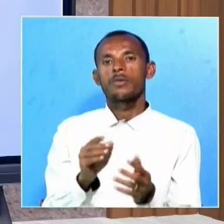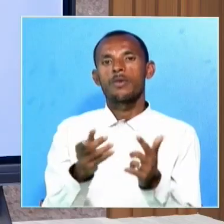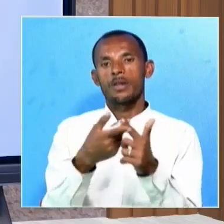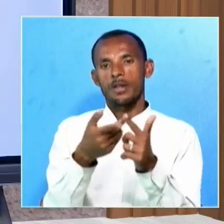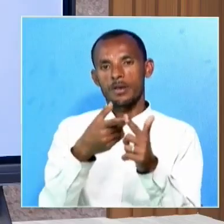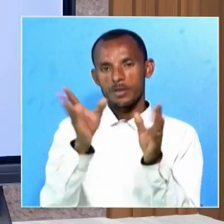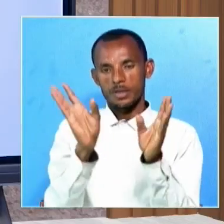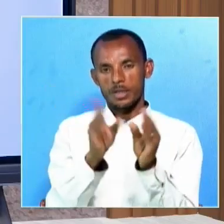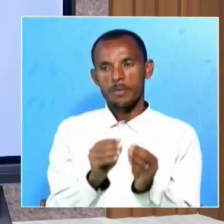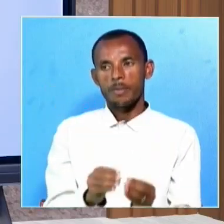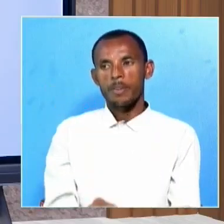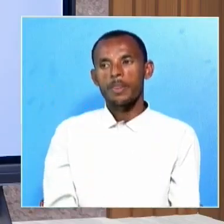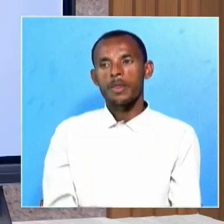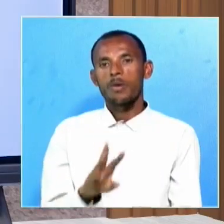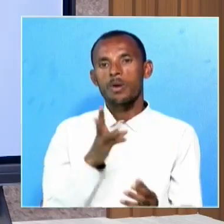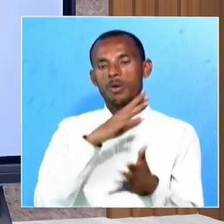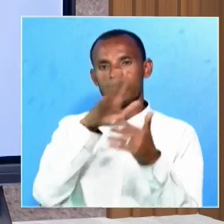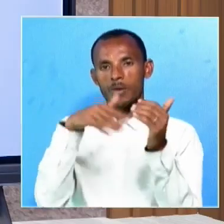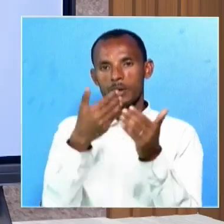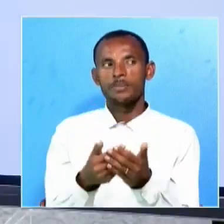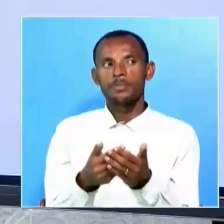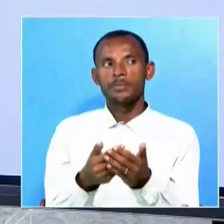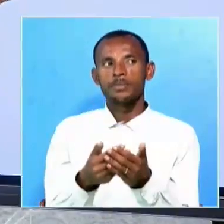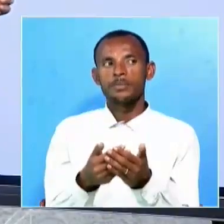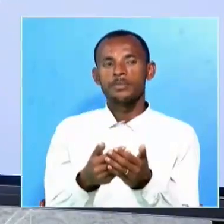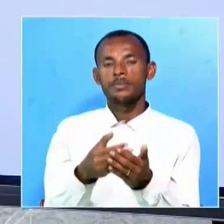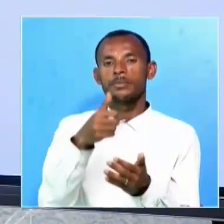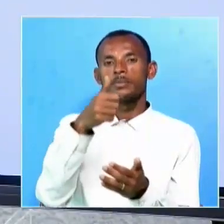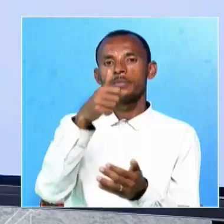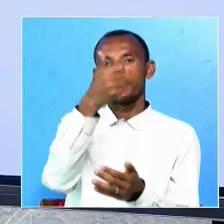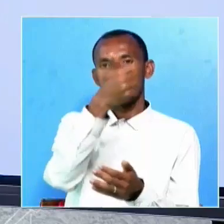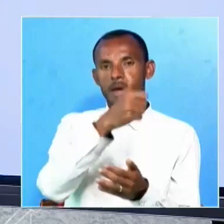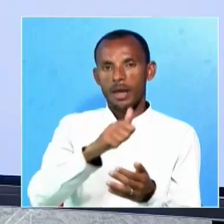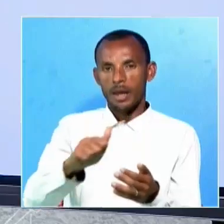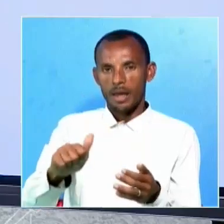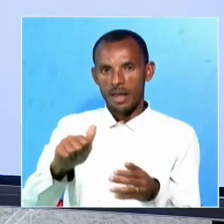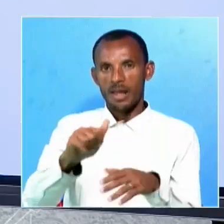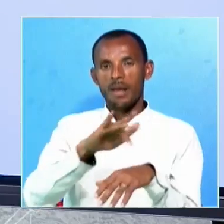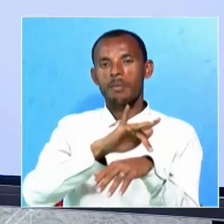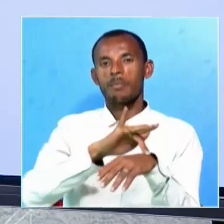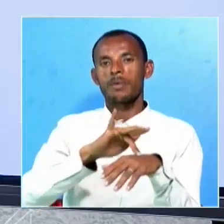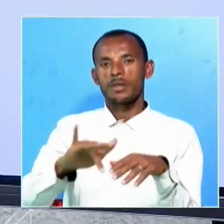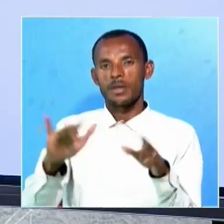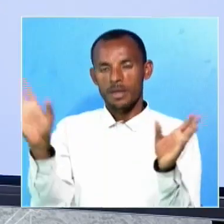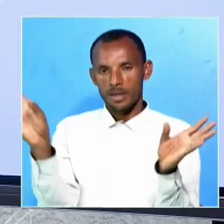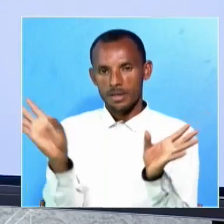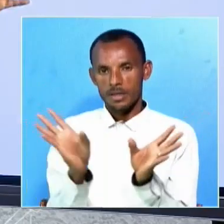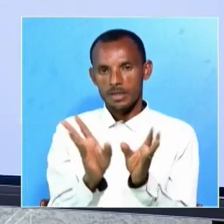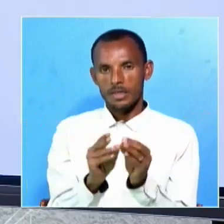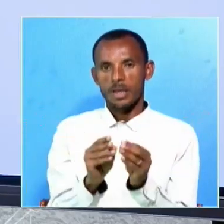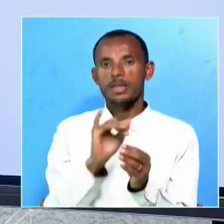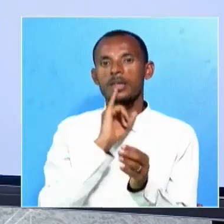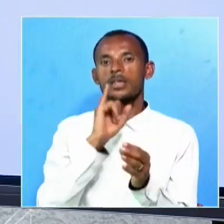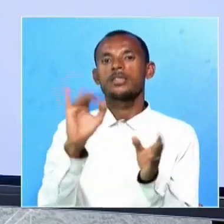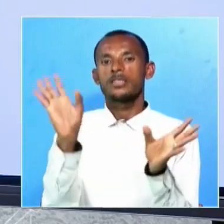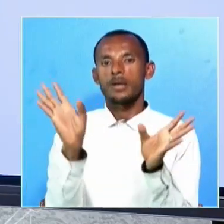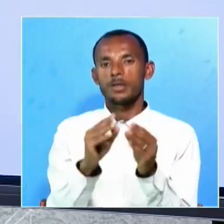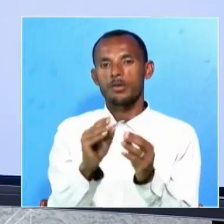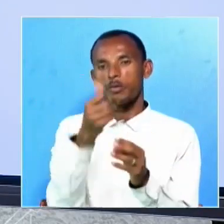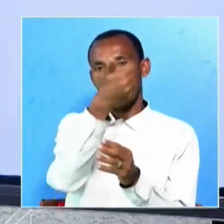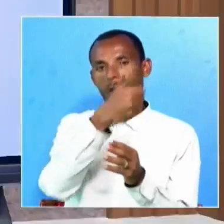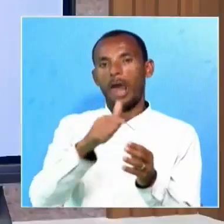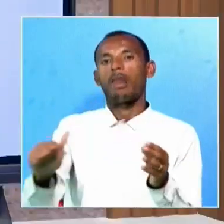set. And we conclude any empty set is a subset of any